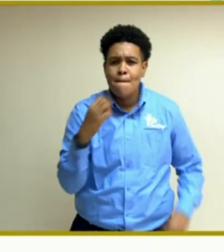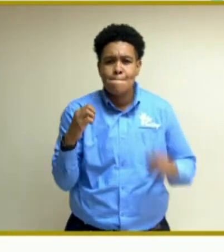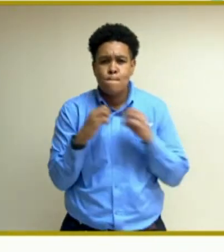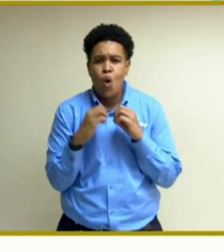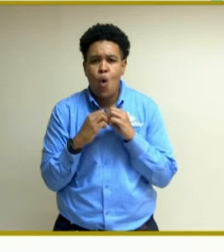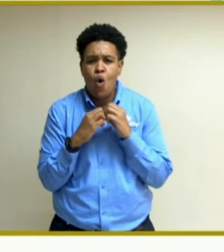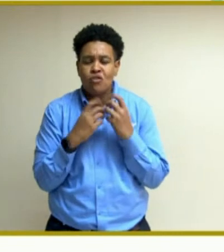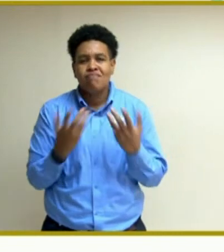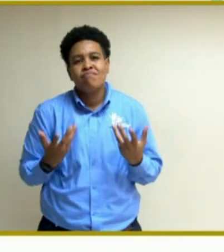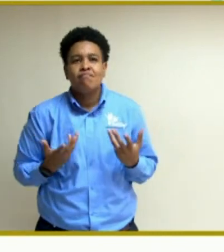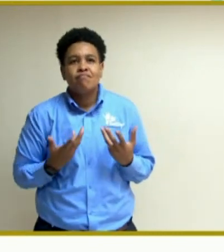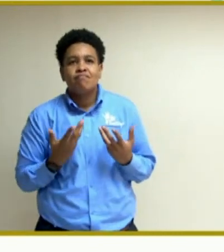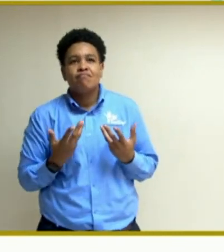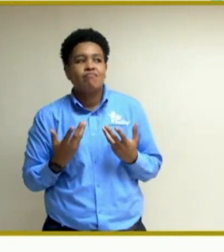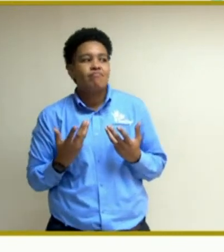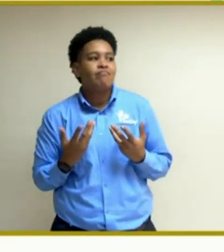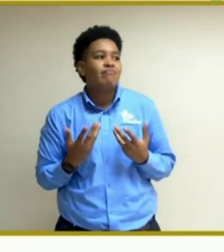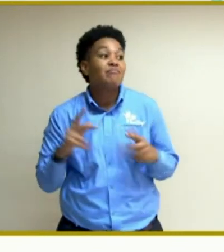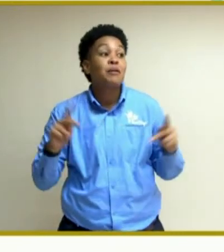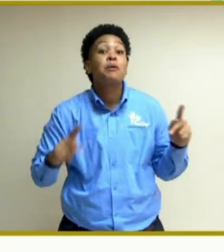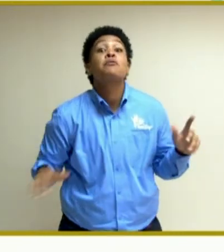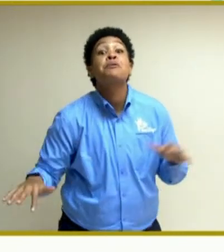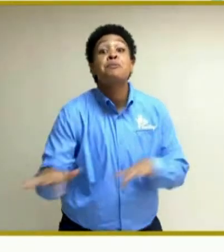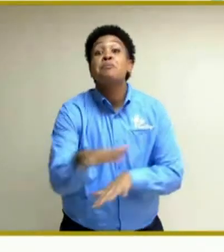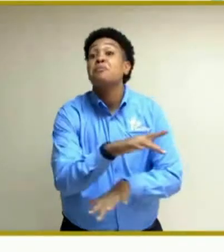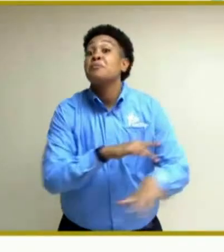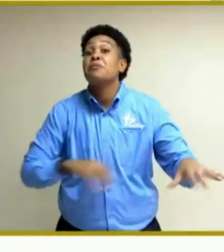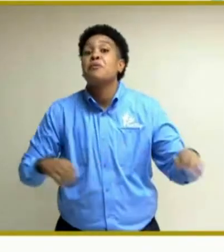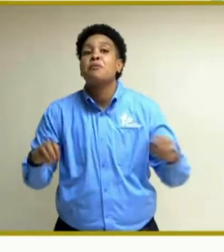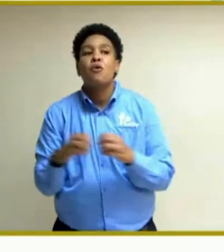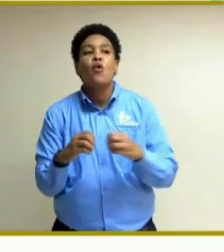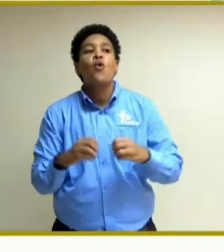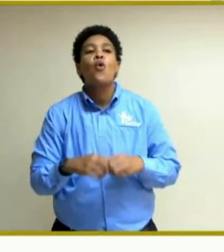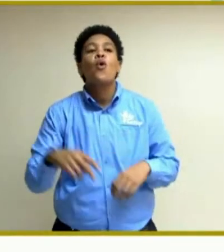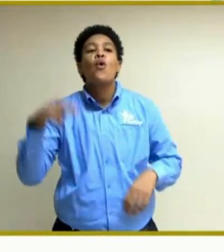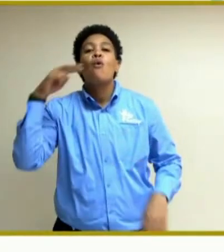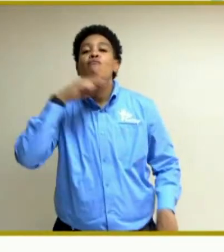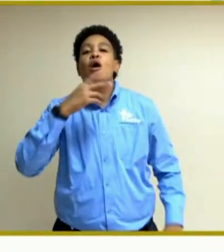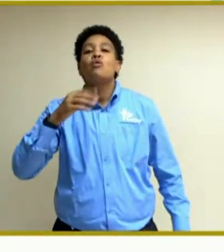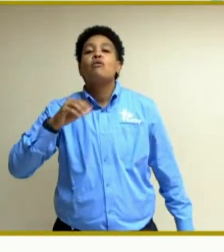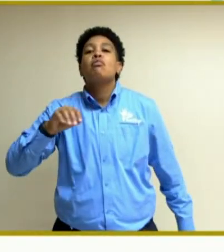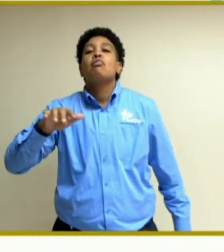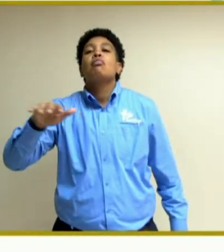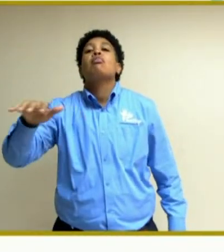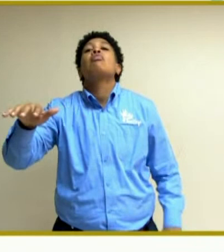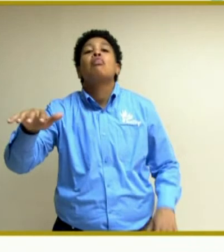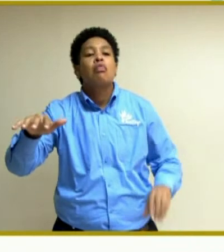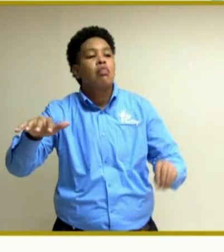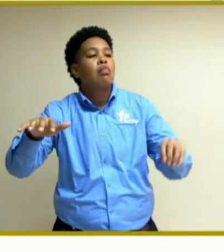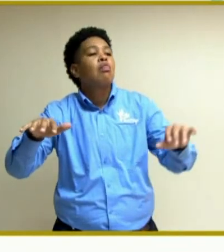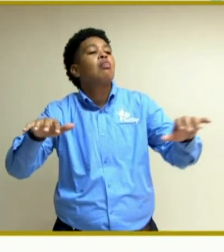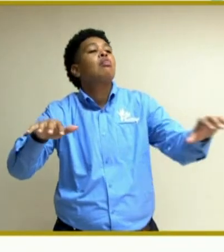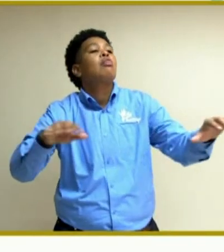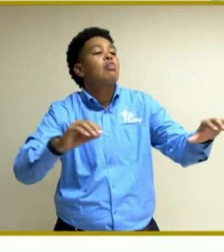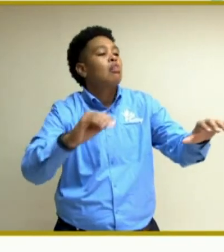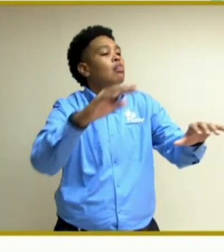more, and people moved around more, the virus tended to spread more. And that's because many persons who were moving around did